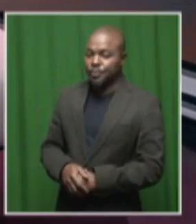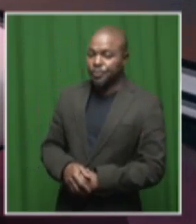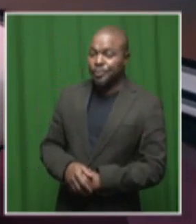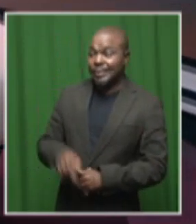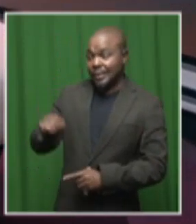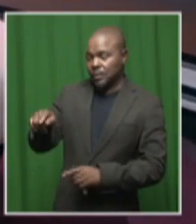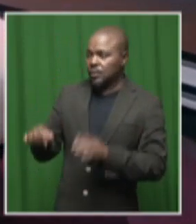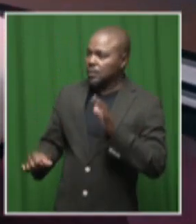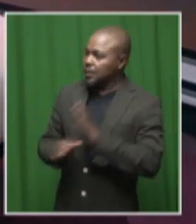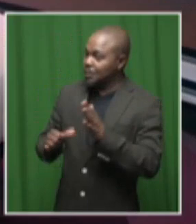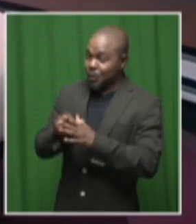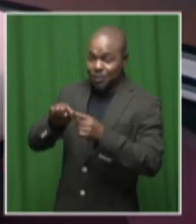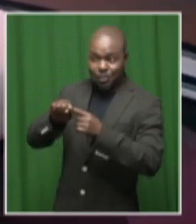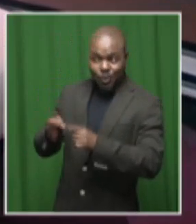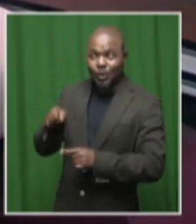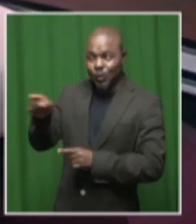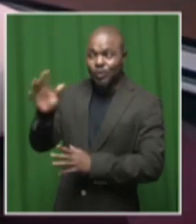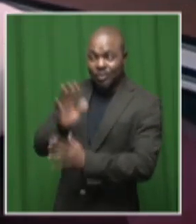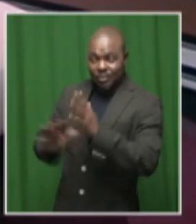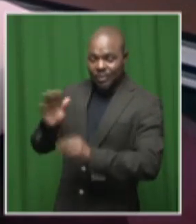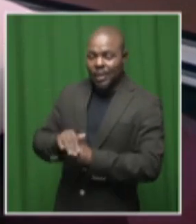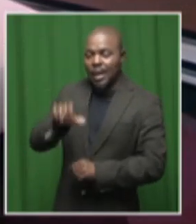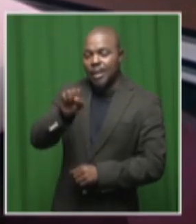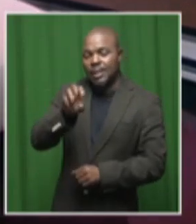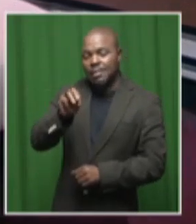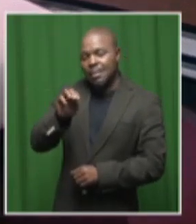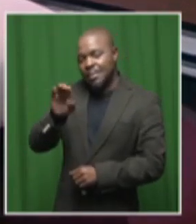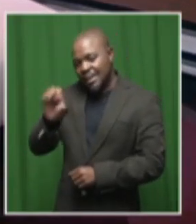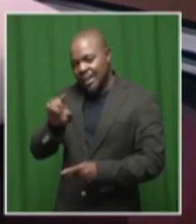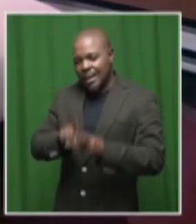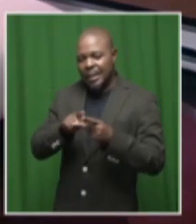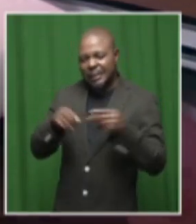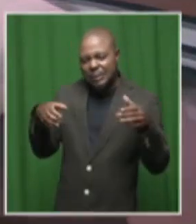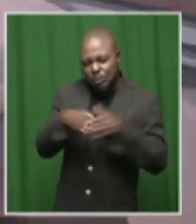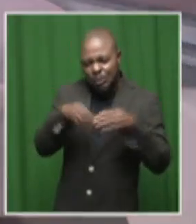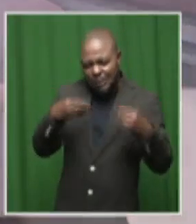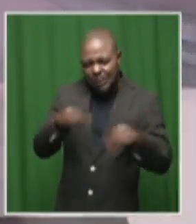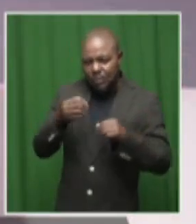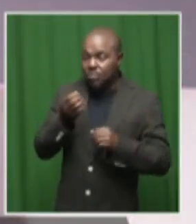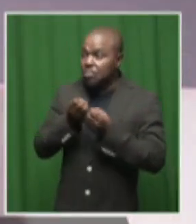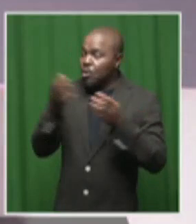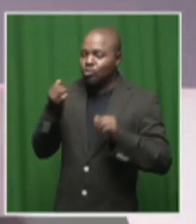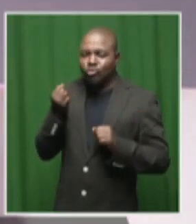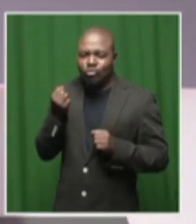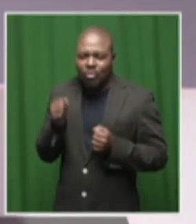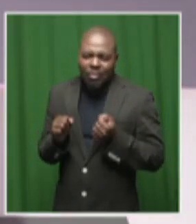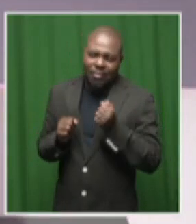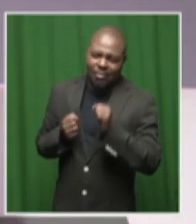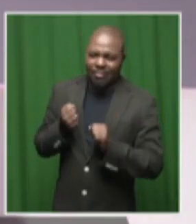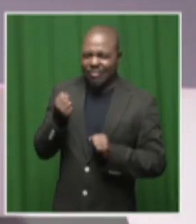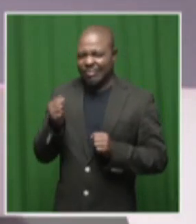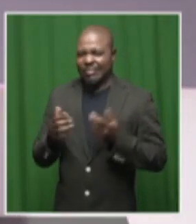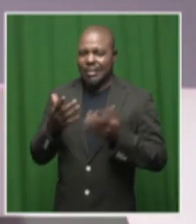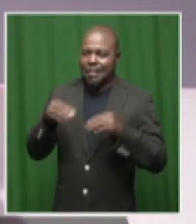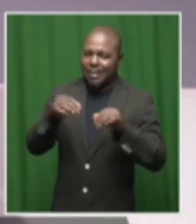is a critical point that you're making, that SMEs and small businesses struggle with